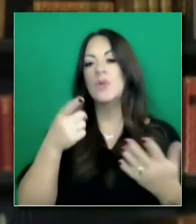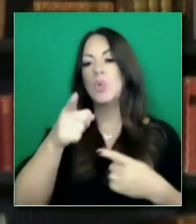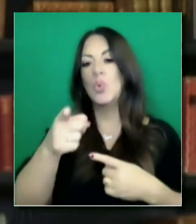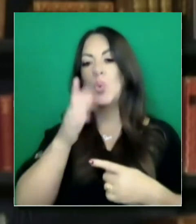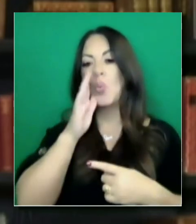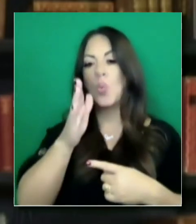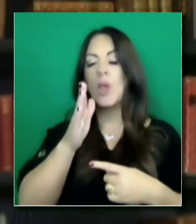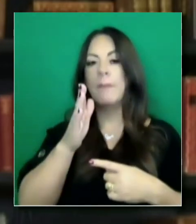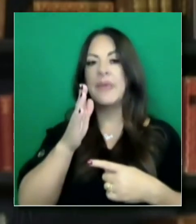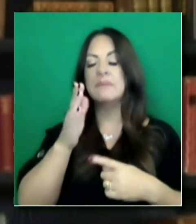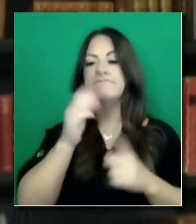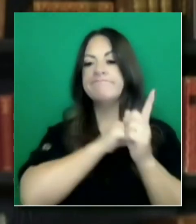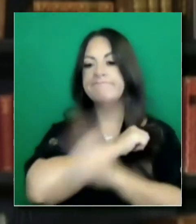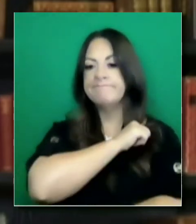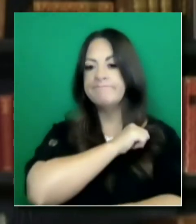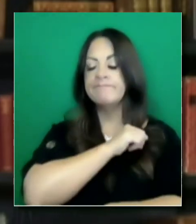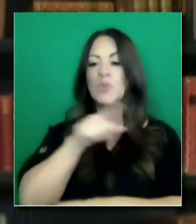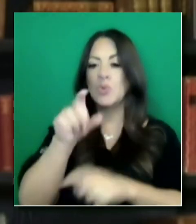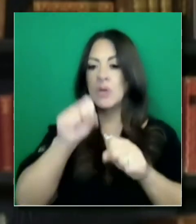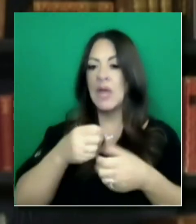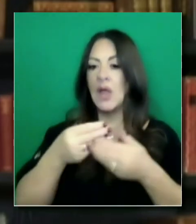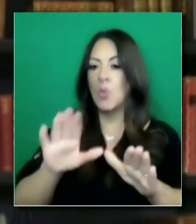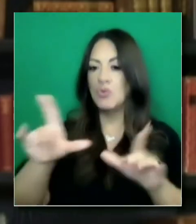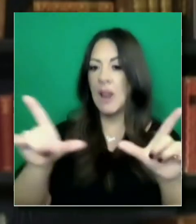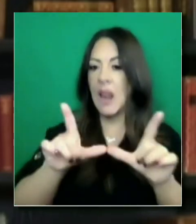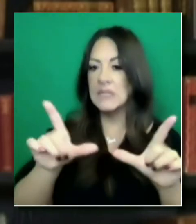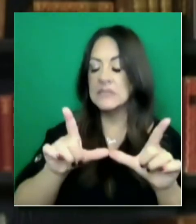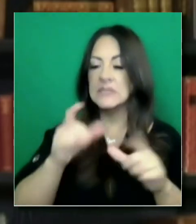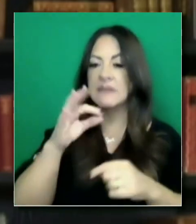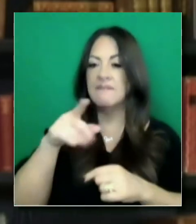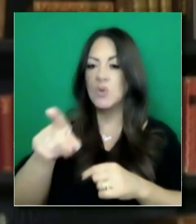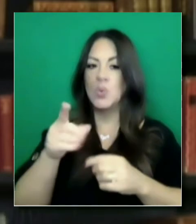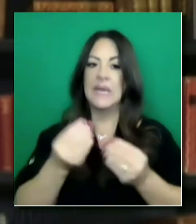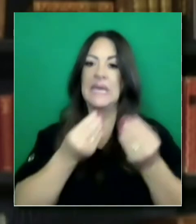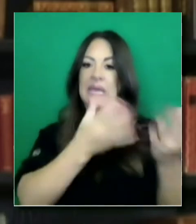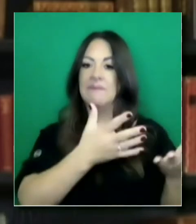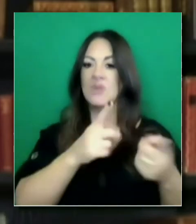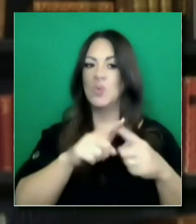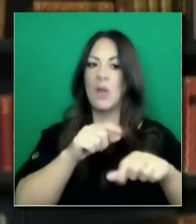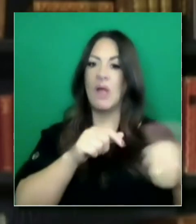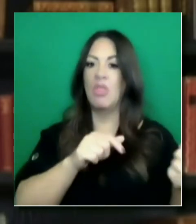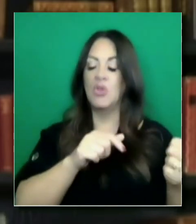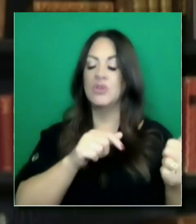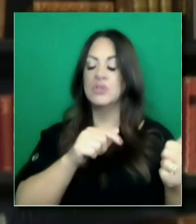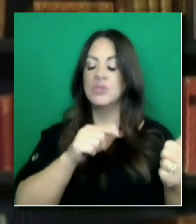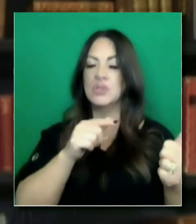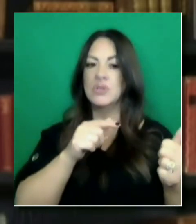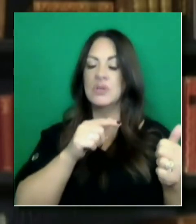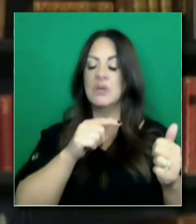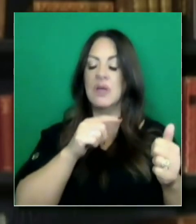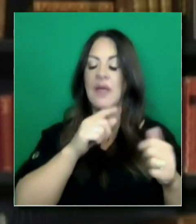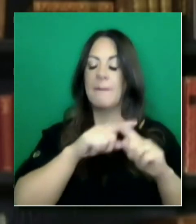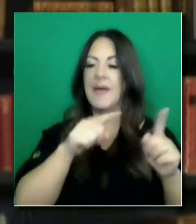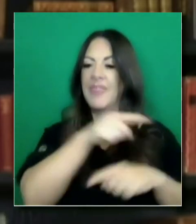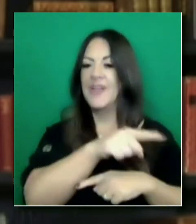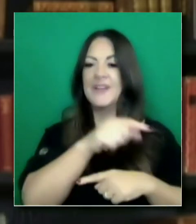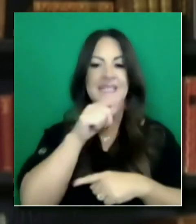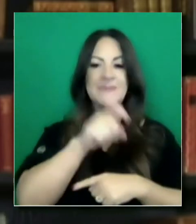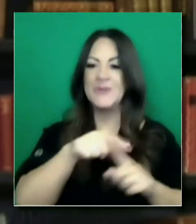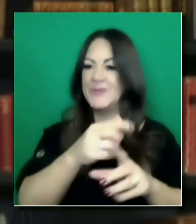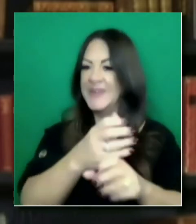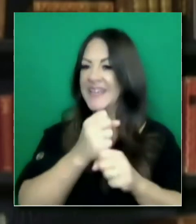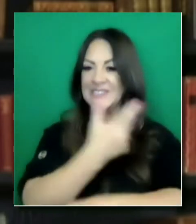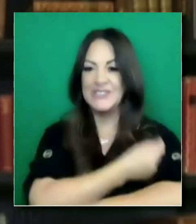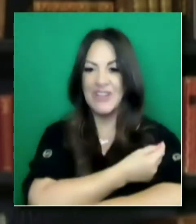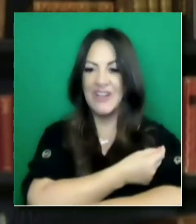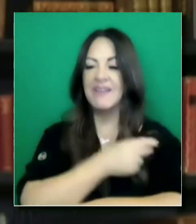be sanctioned. You will lose your license. You'll not only lose your license, we will be very aggressive in terms of highlighting the